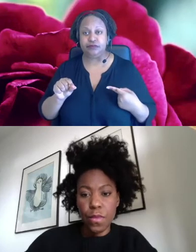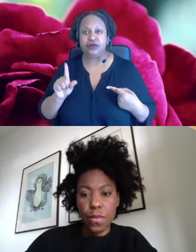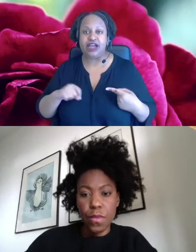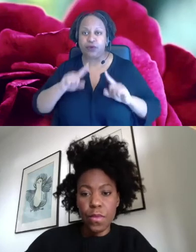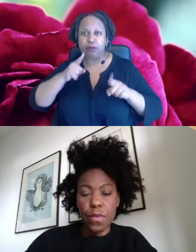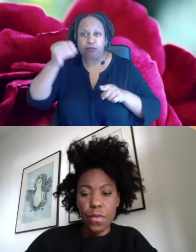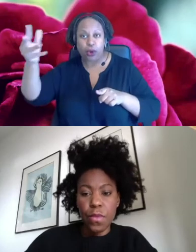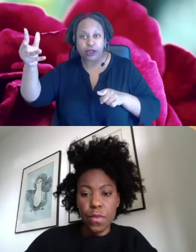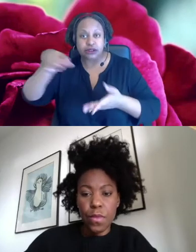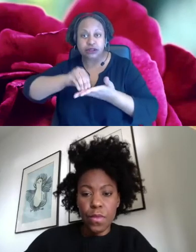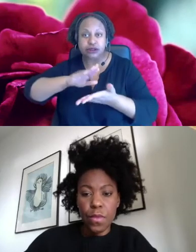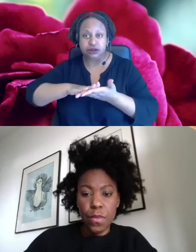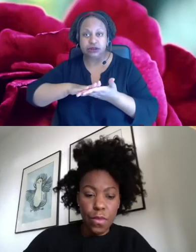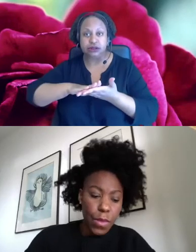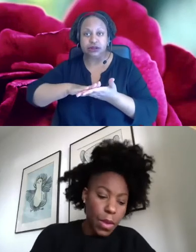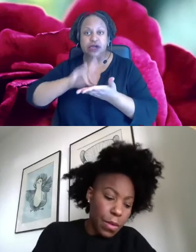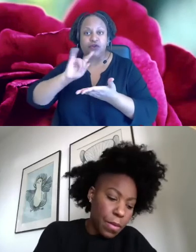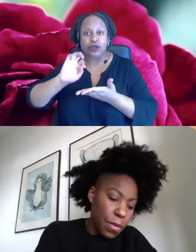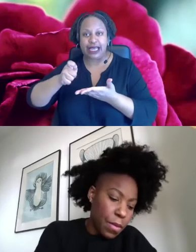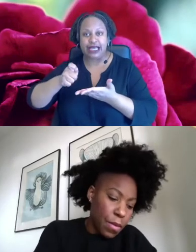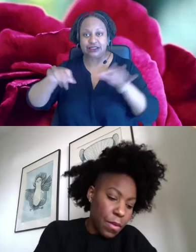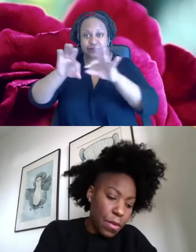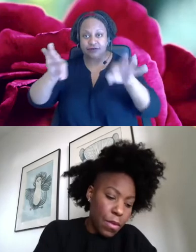it in 2020. Okay.